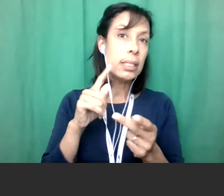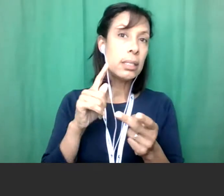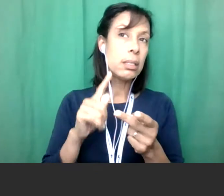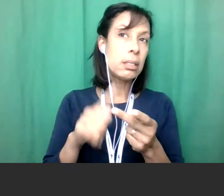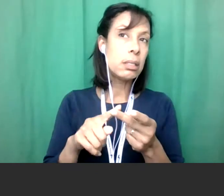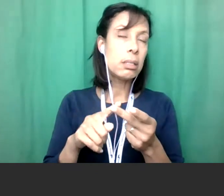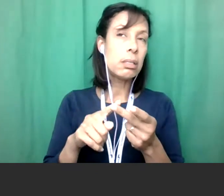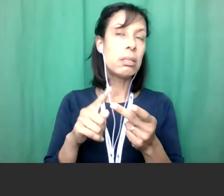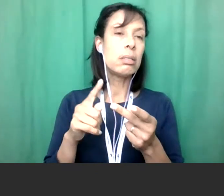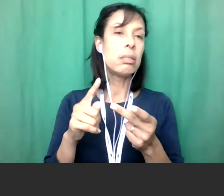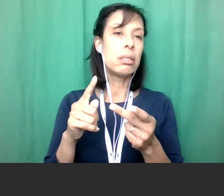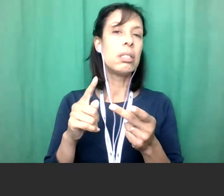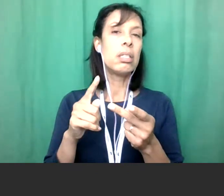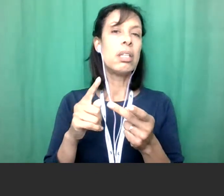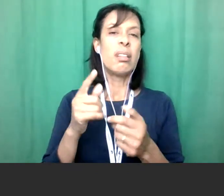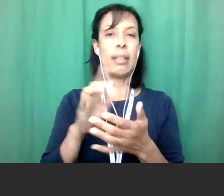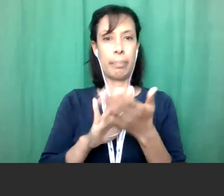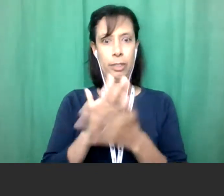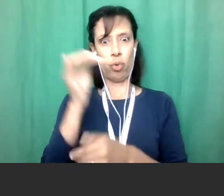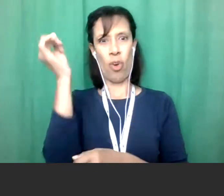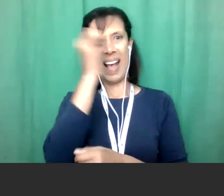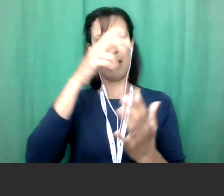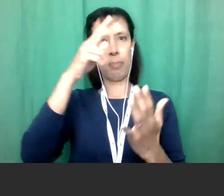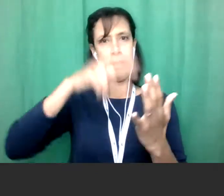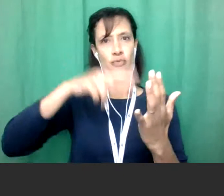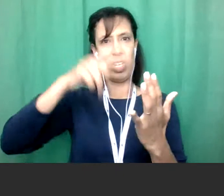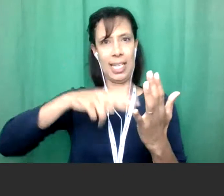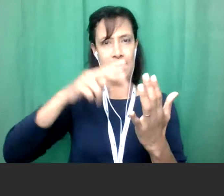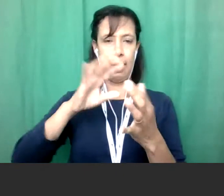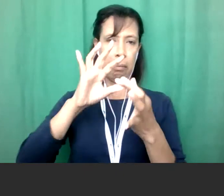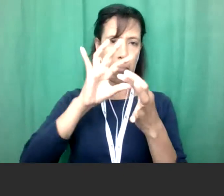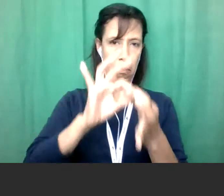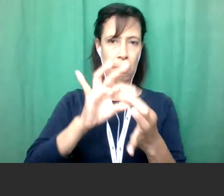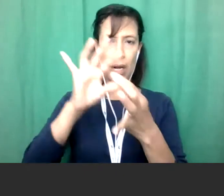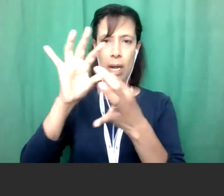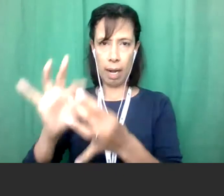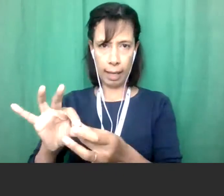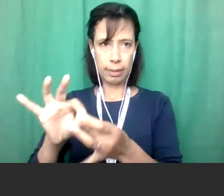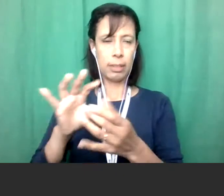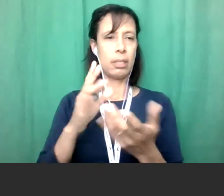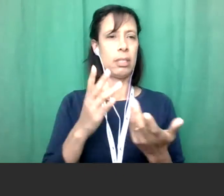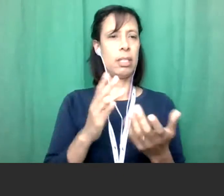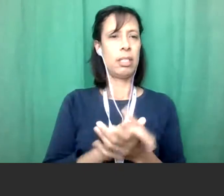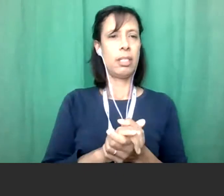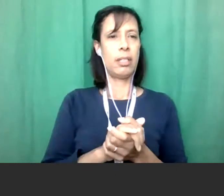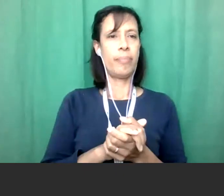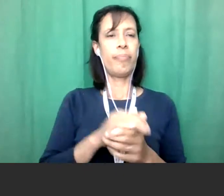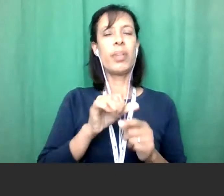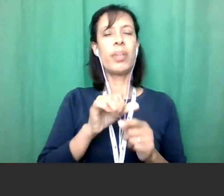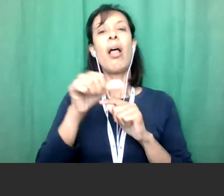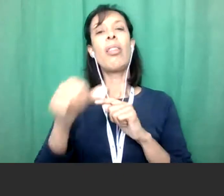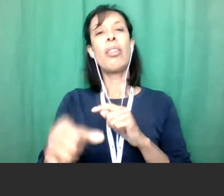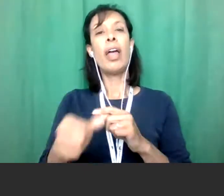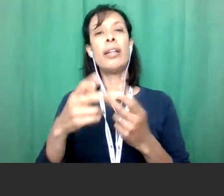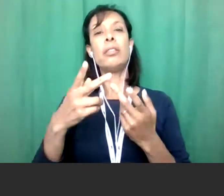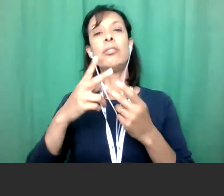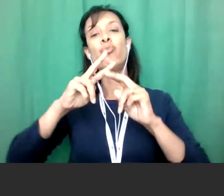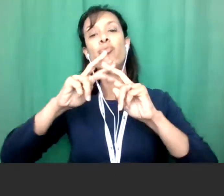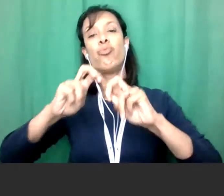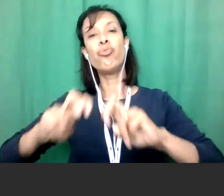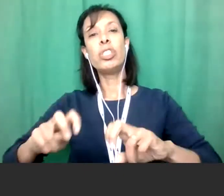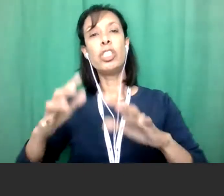geography. That's your academic reading. And then you're going to carry out your research by, for example, interviewing